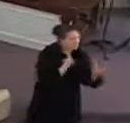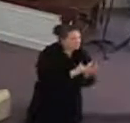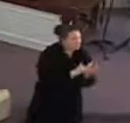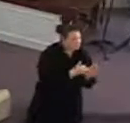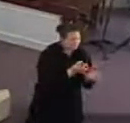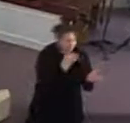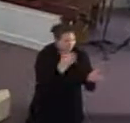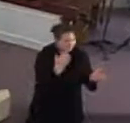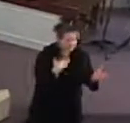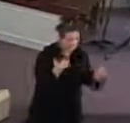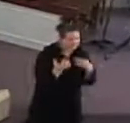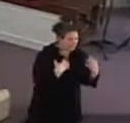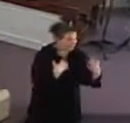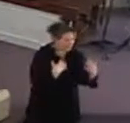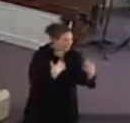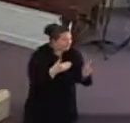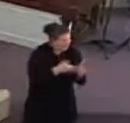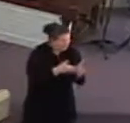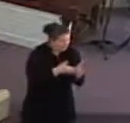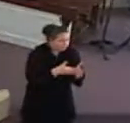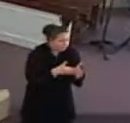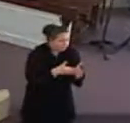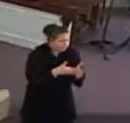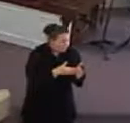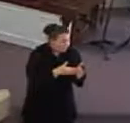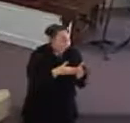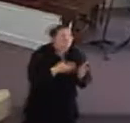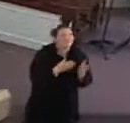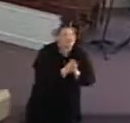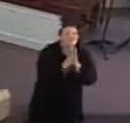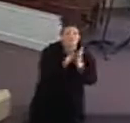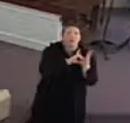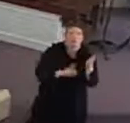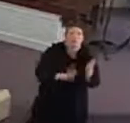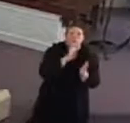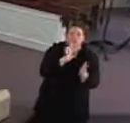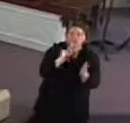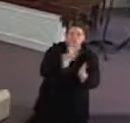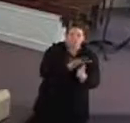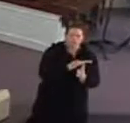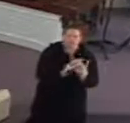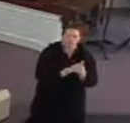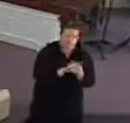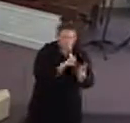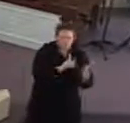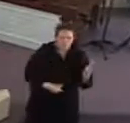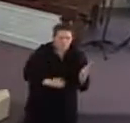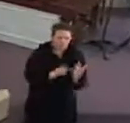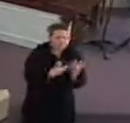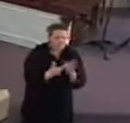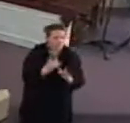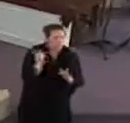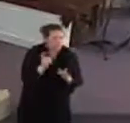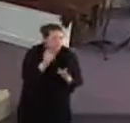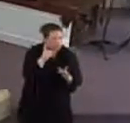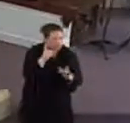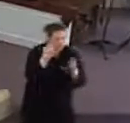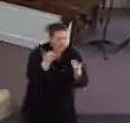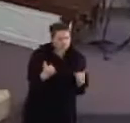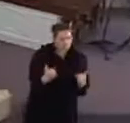Praise God. Let's pray the Lord speak to us today. Hallelujah. Lord Jesus, we're in need of you today. We need you to speak into